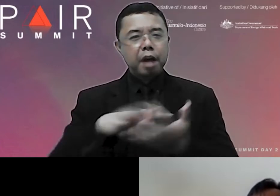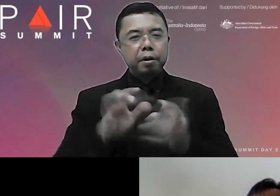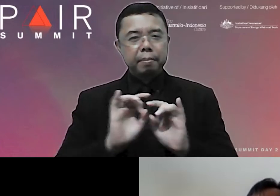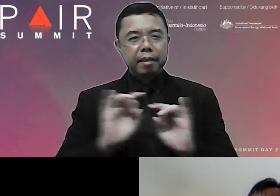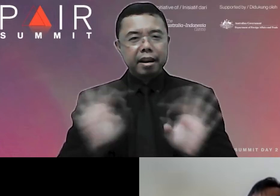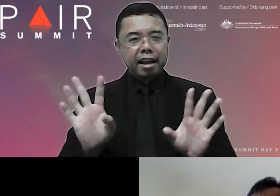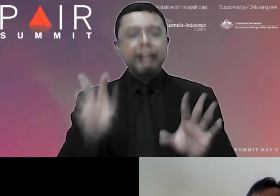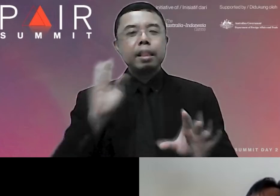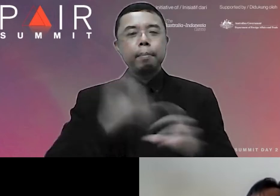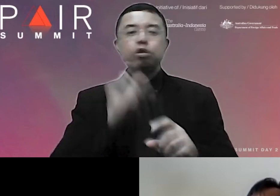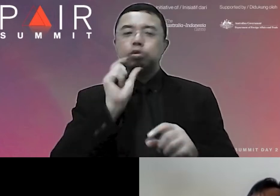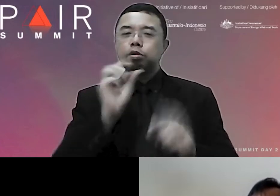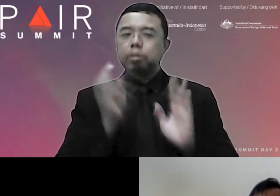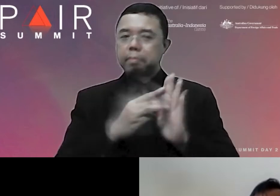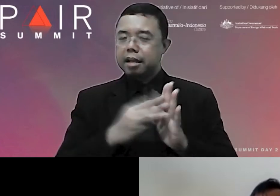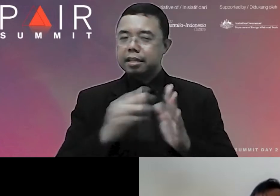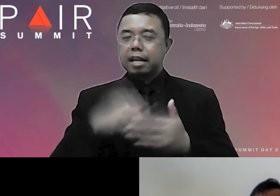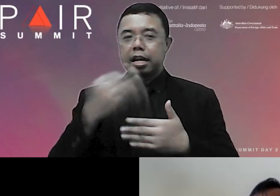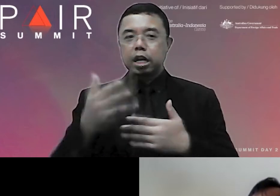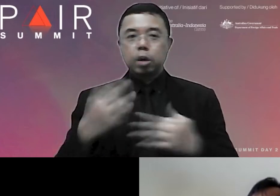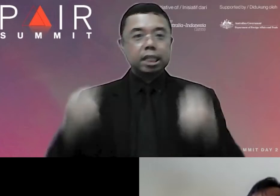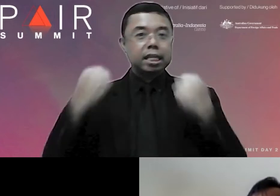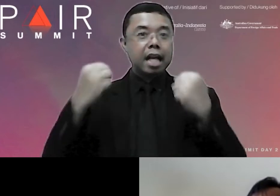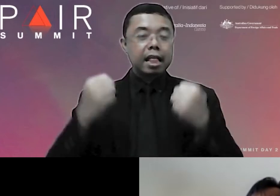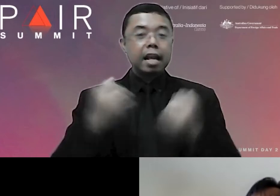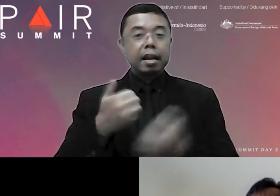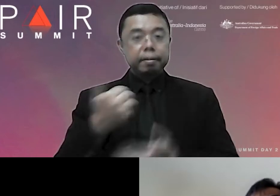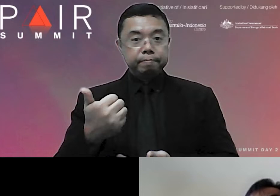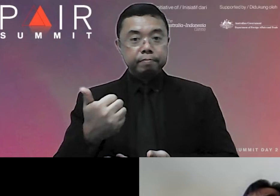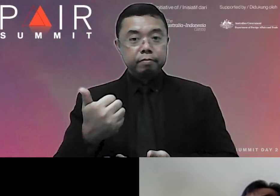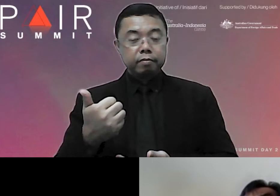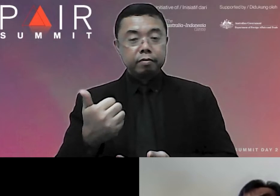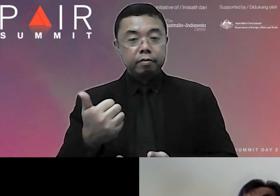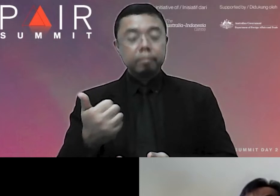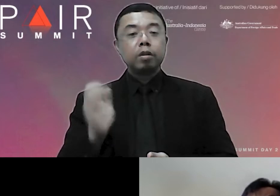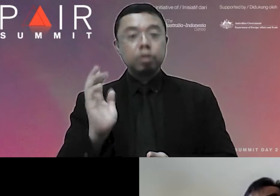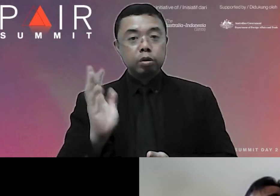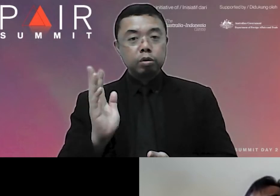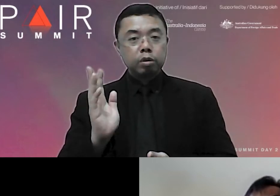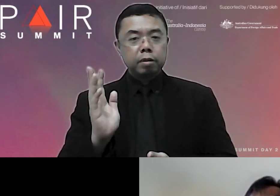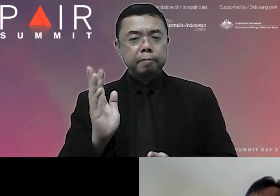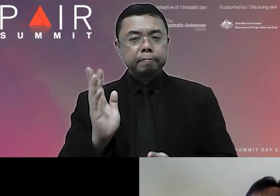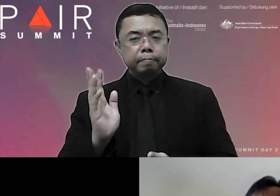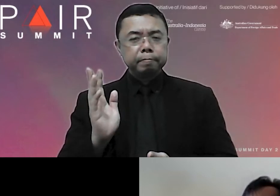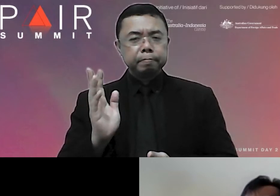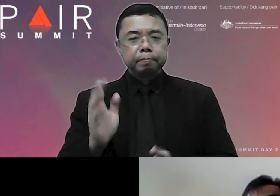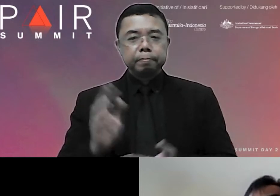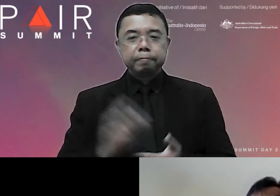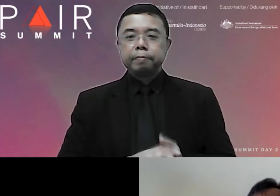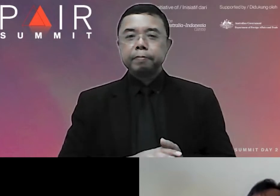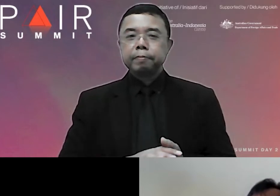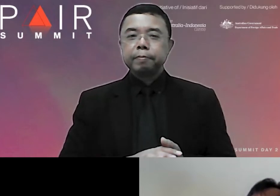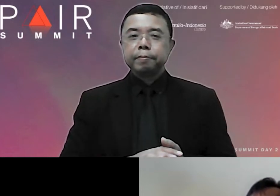he also experienced in the chaotic situation during the financial crisis at the time,